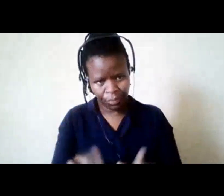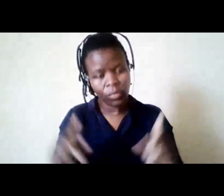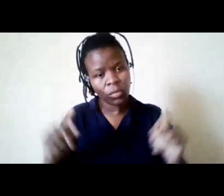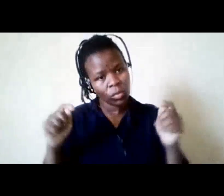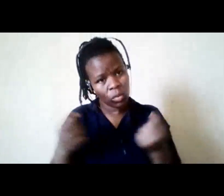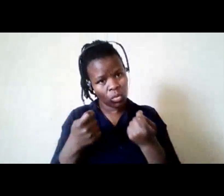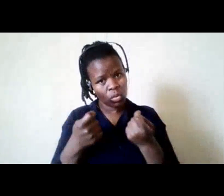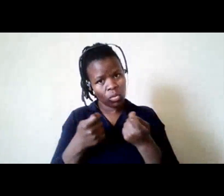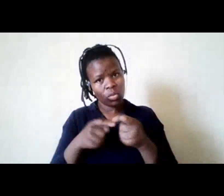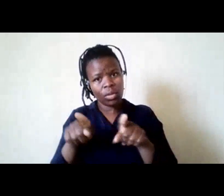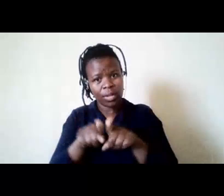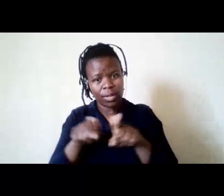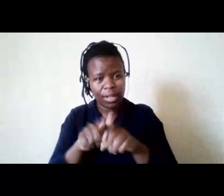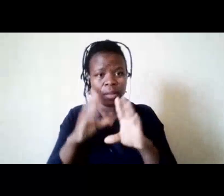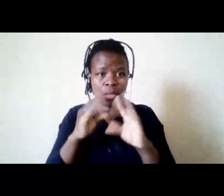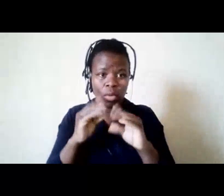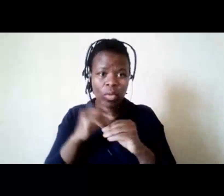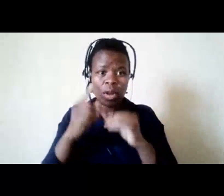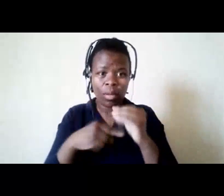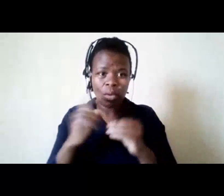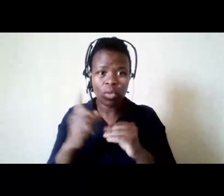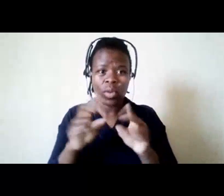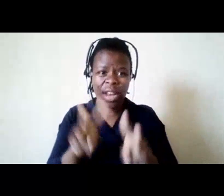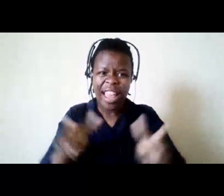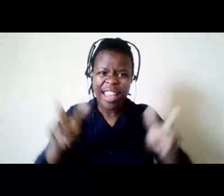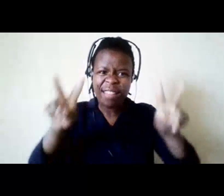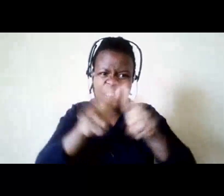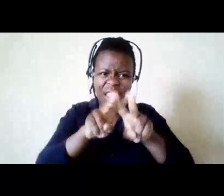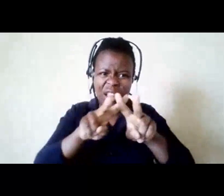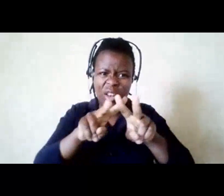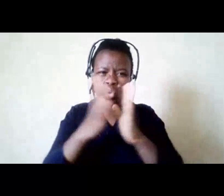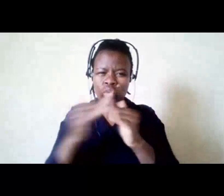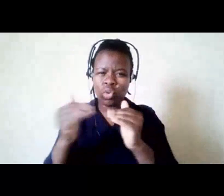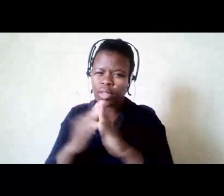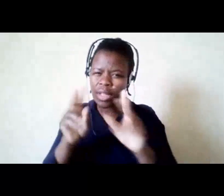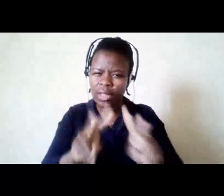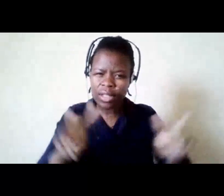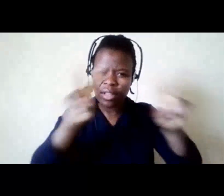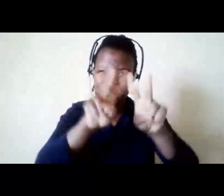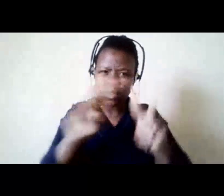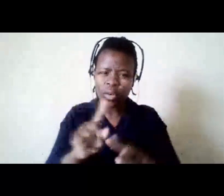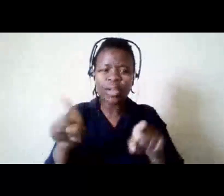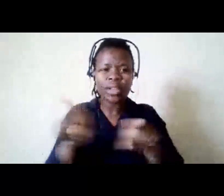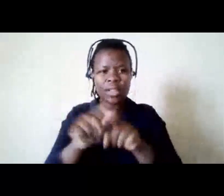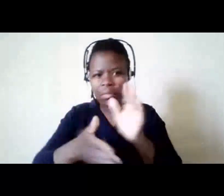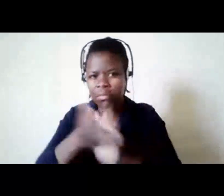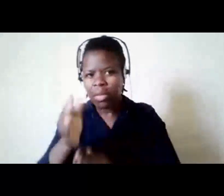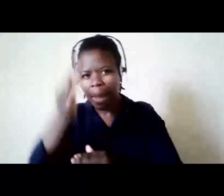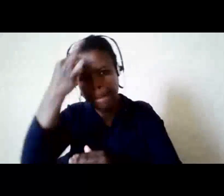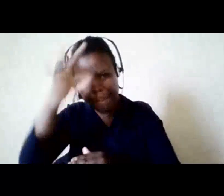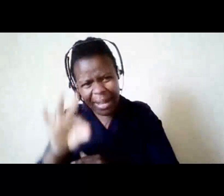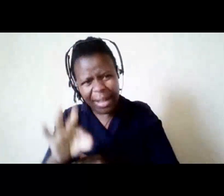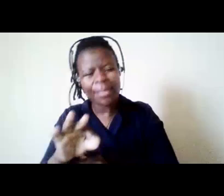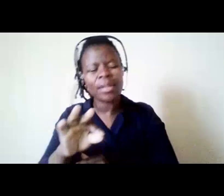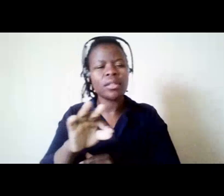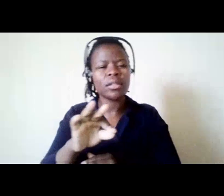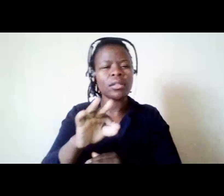what our society values, you know. So now you go from government and then you go to parents and you go to caregivers who don't have access, who